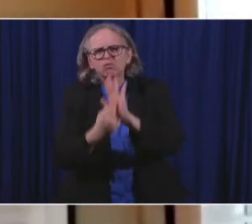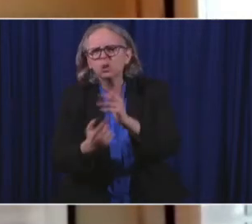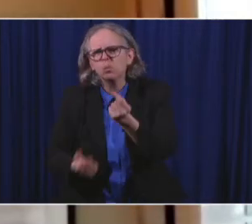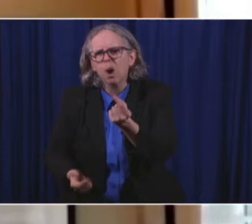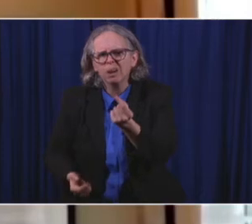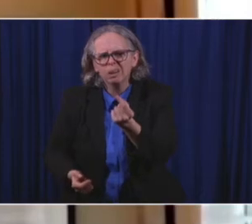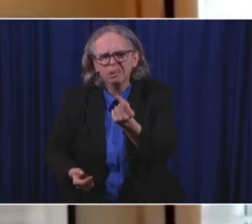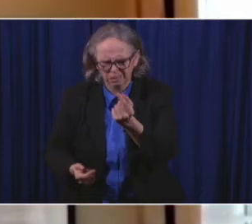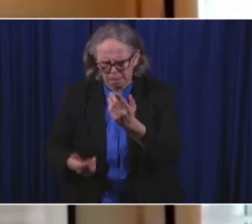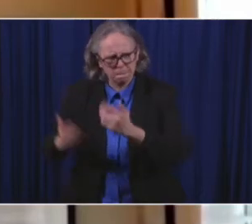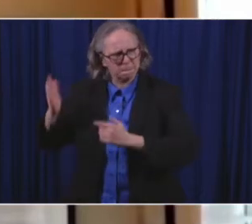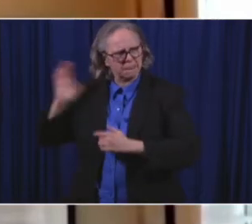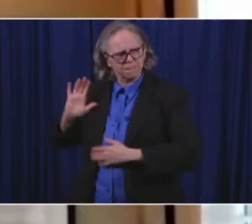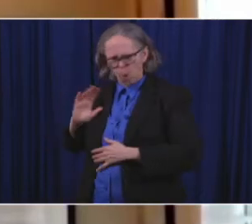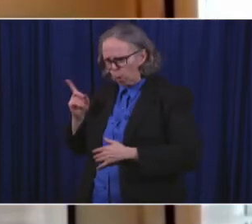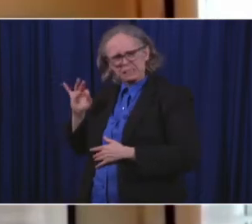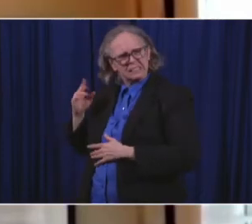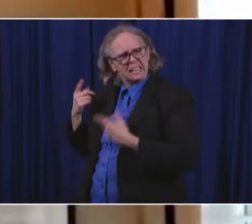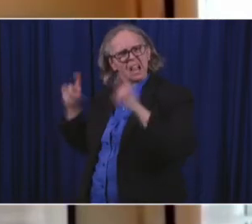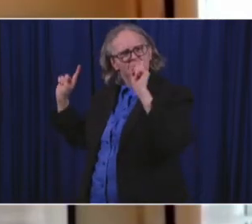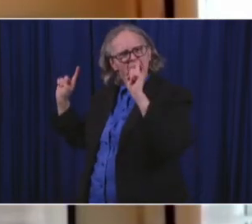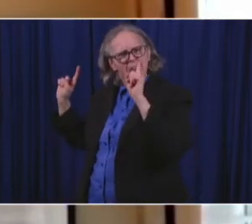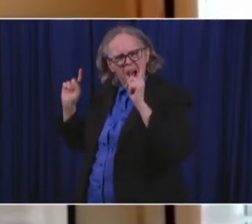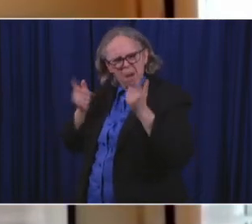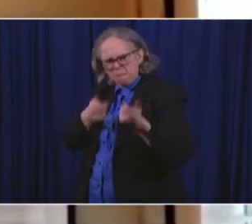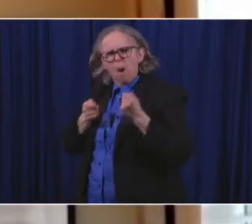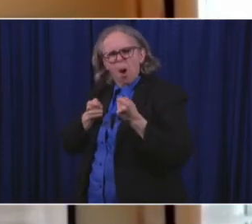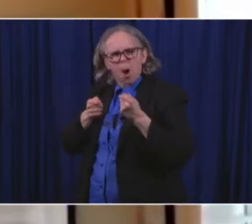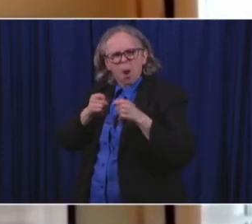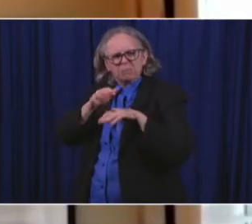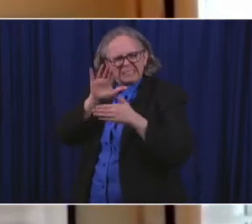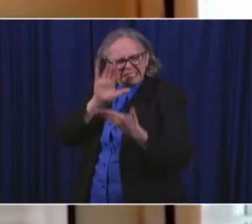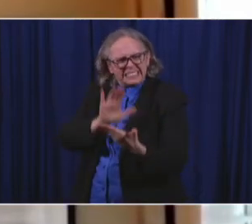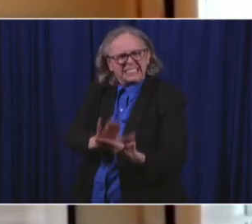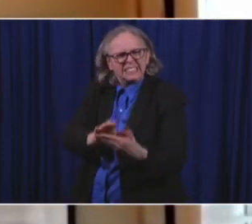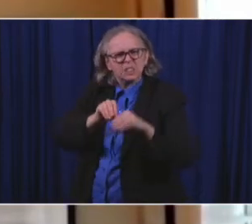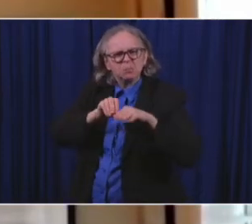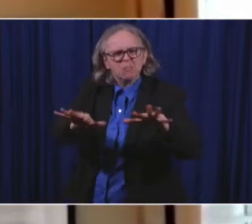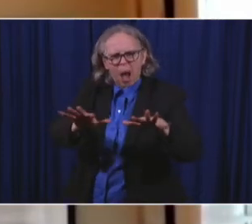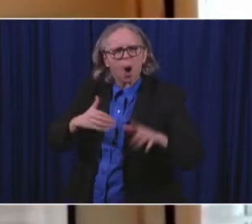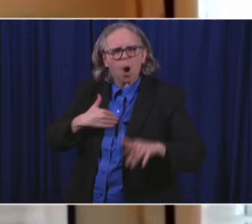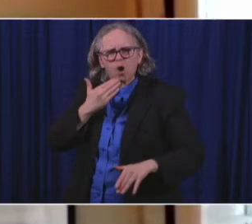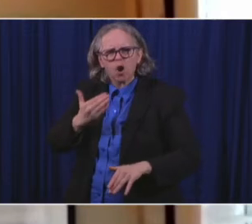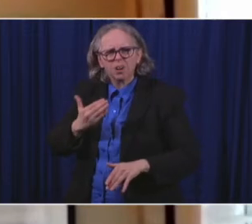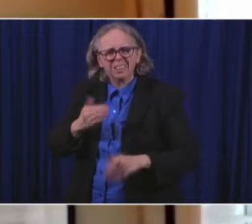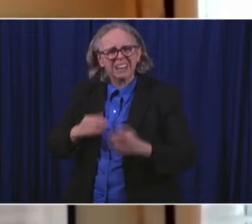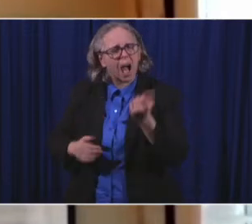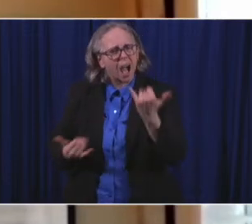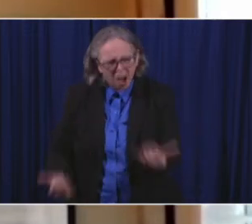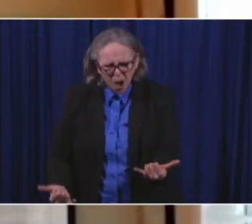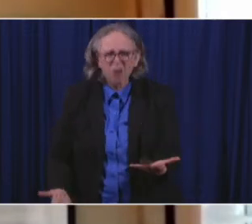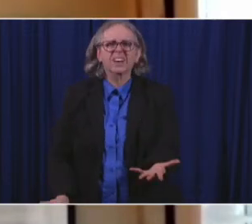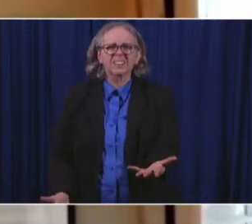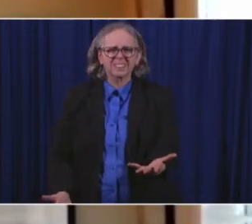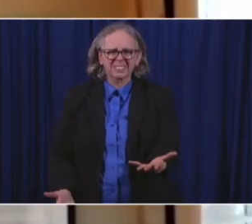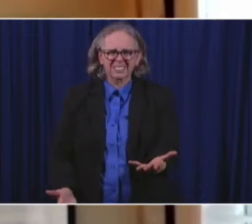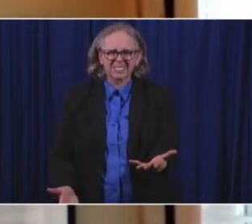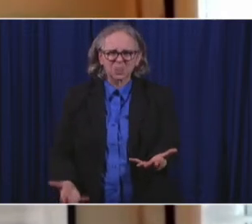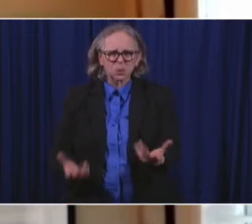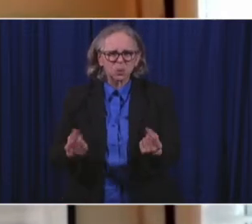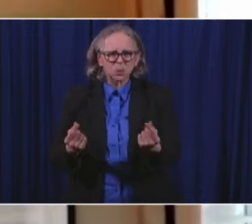the rate of increase. That's good. But I think that, as the governor